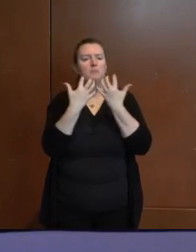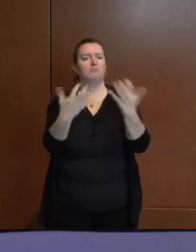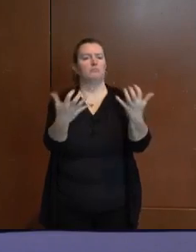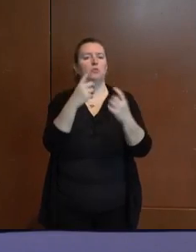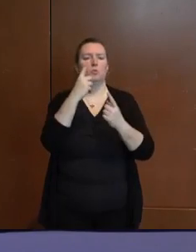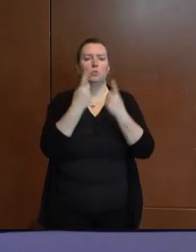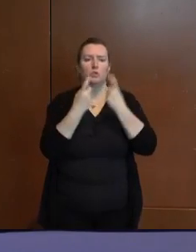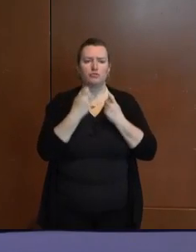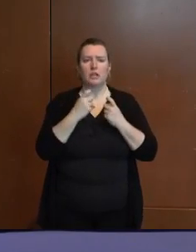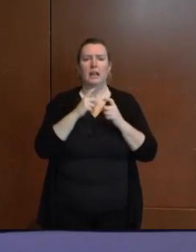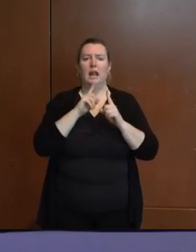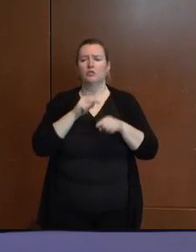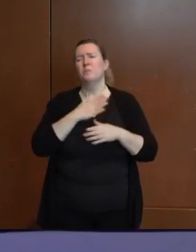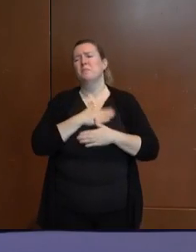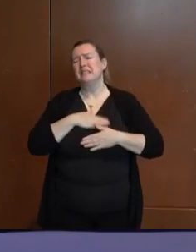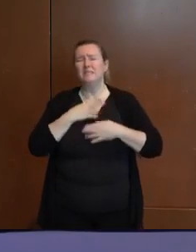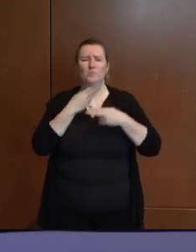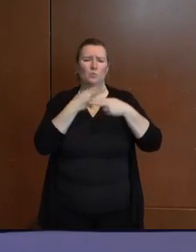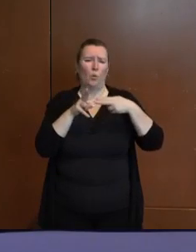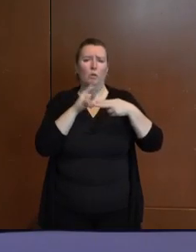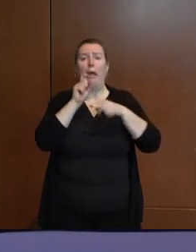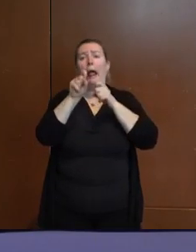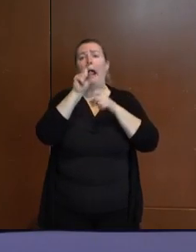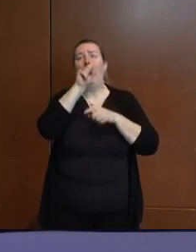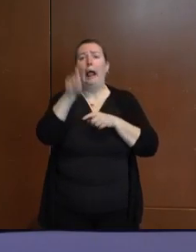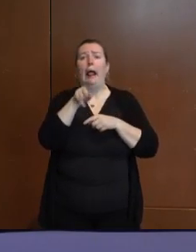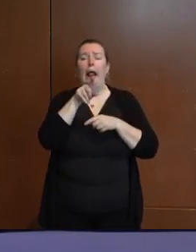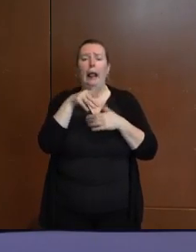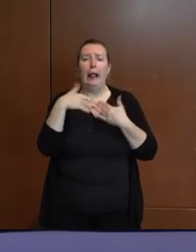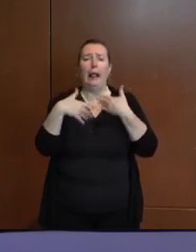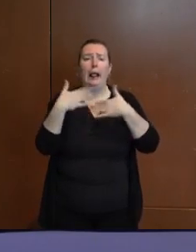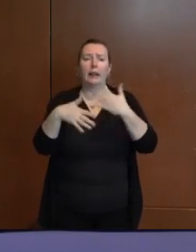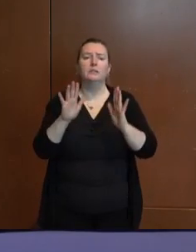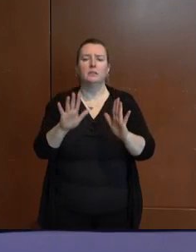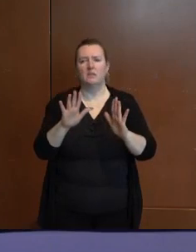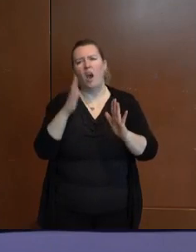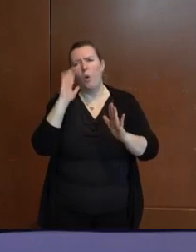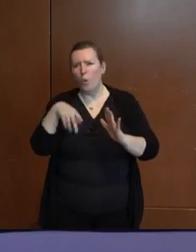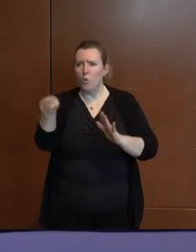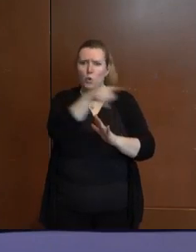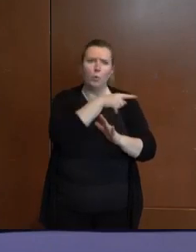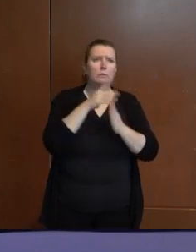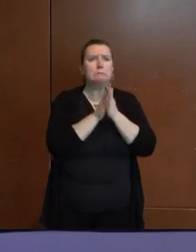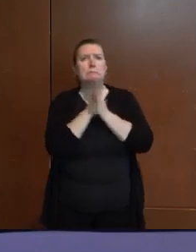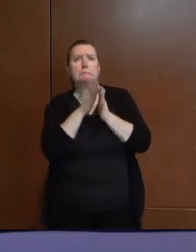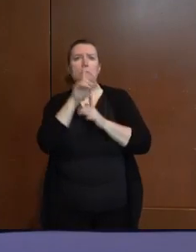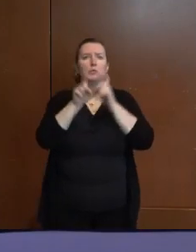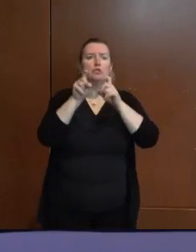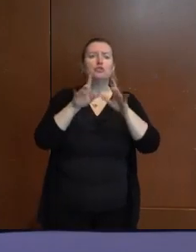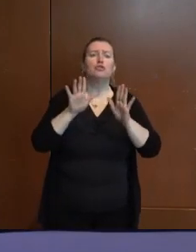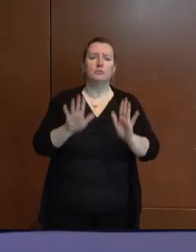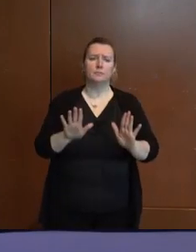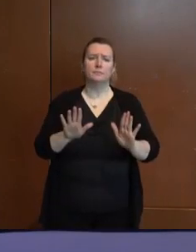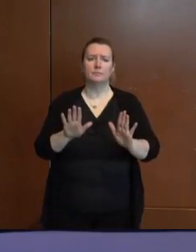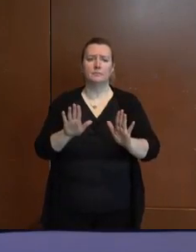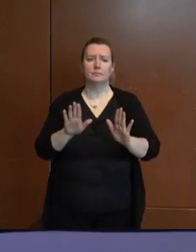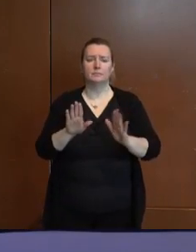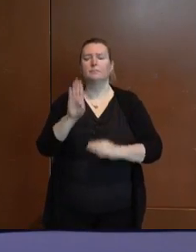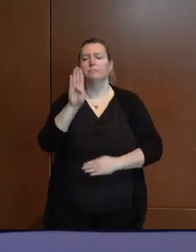one of you. Let's snap through this as best we can. Brent Johnson. Number you gotta one. Get close with the microphone. That's Brendan with the